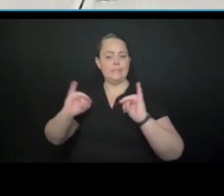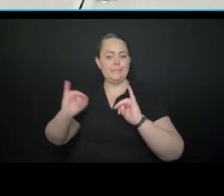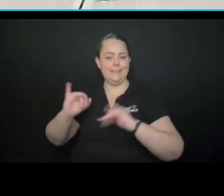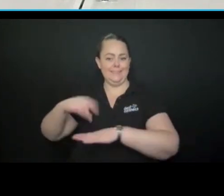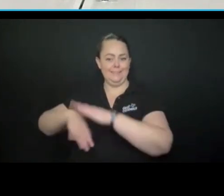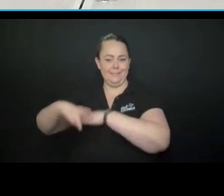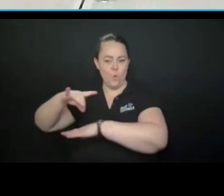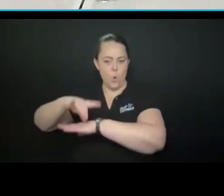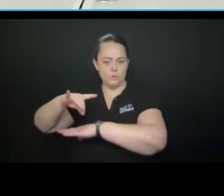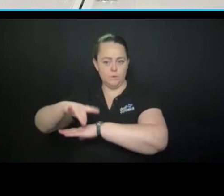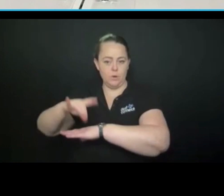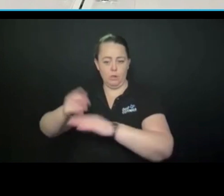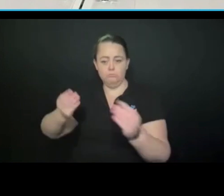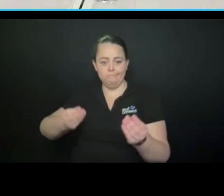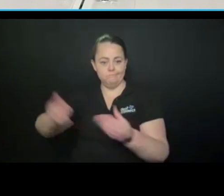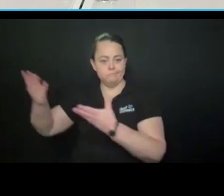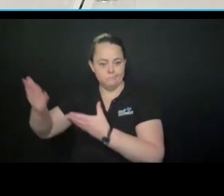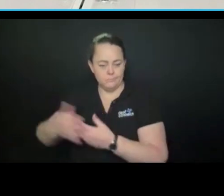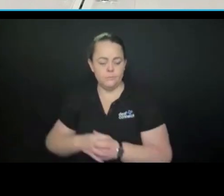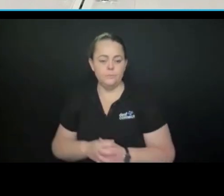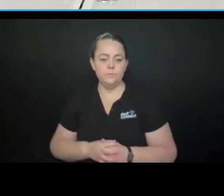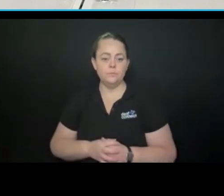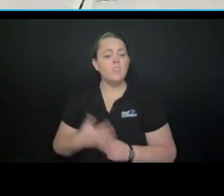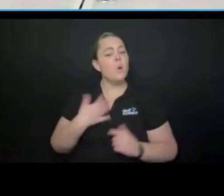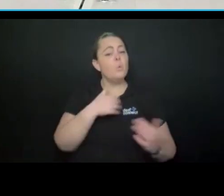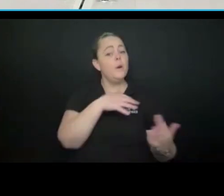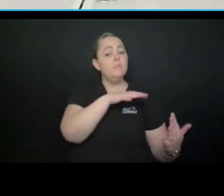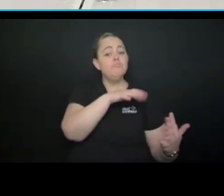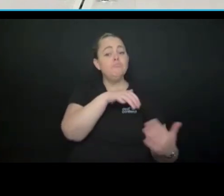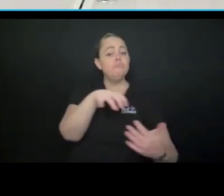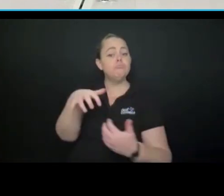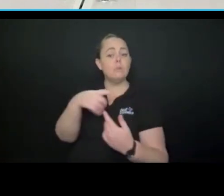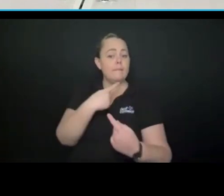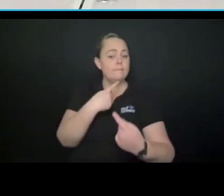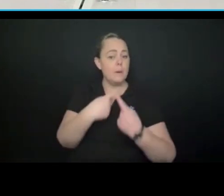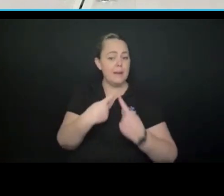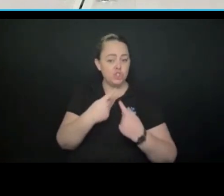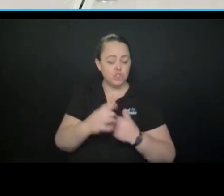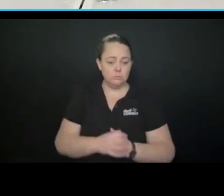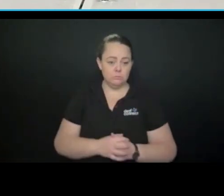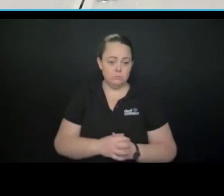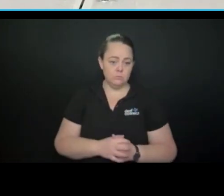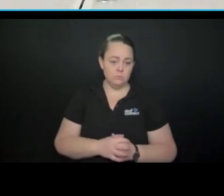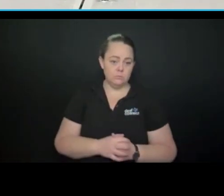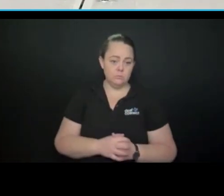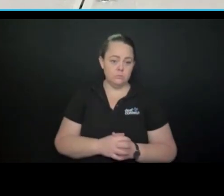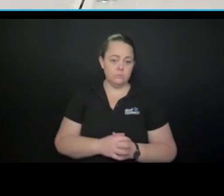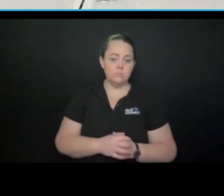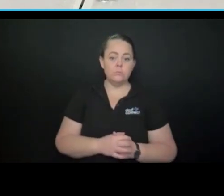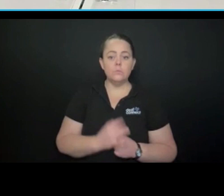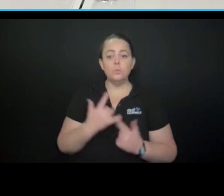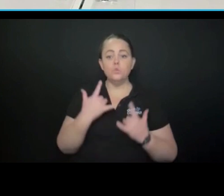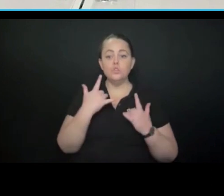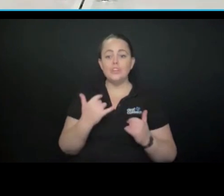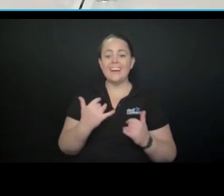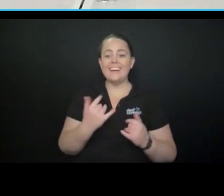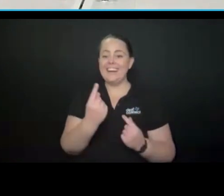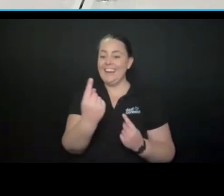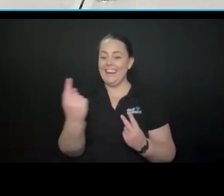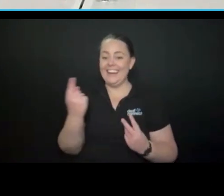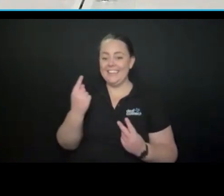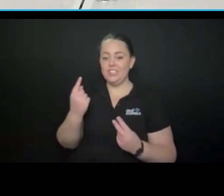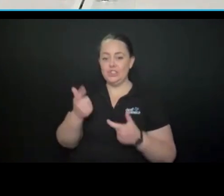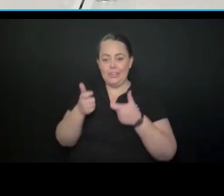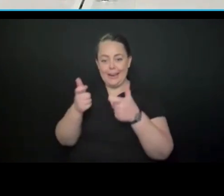collection and reporting, what we do is collecting this data. It involves a single review of the care records for each care recipients for